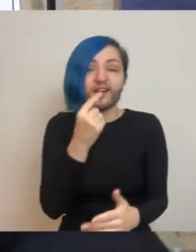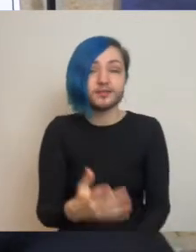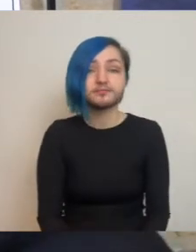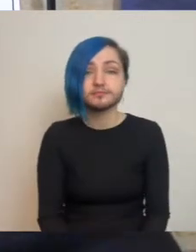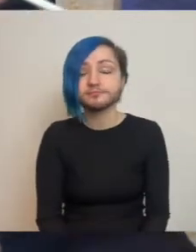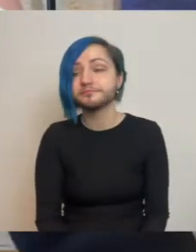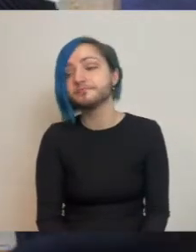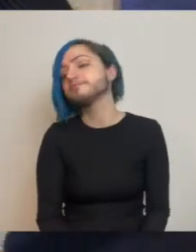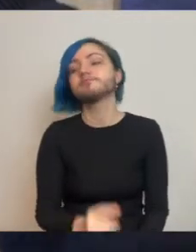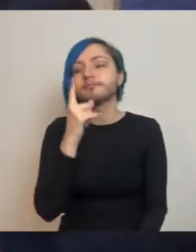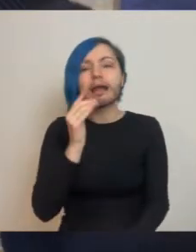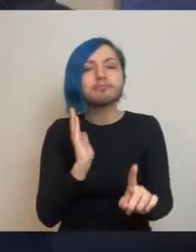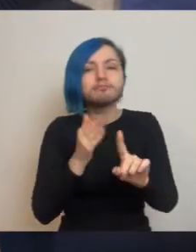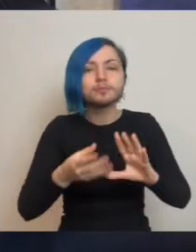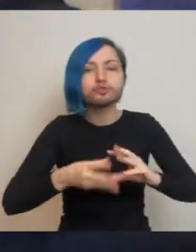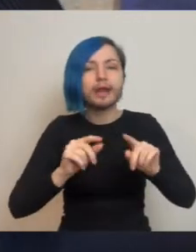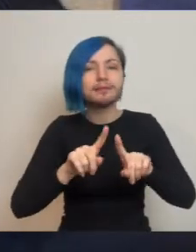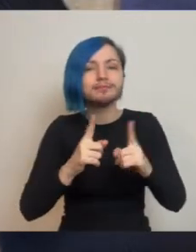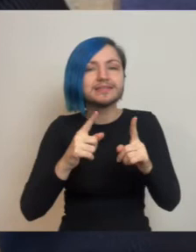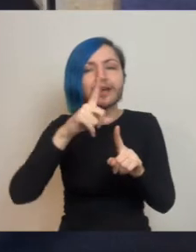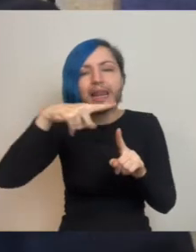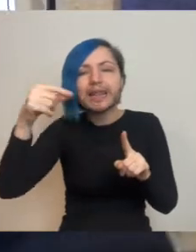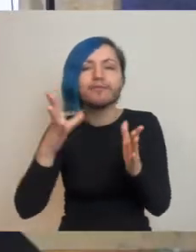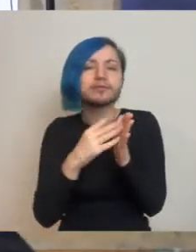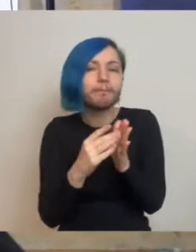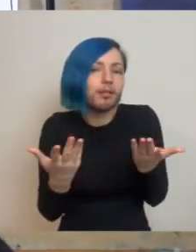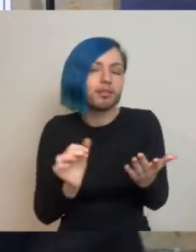You can try and create different shaped leaves, for example.